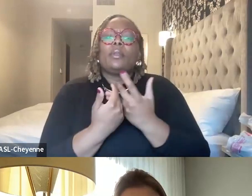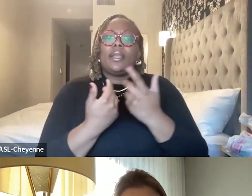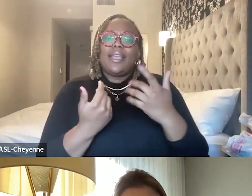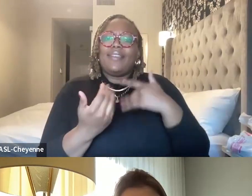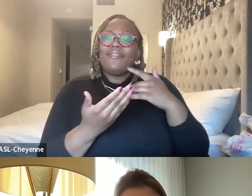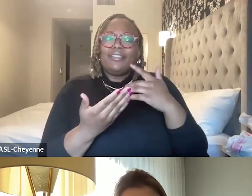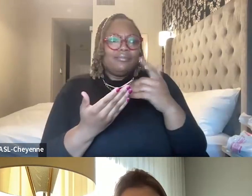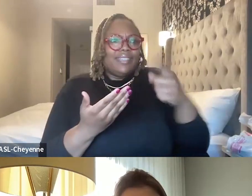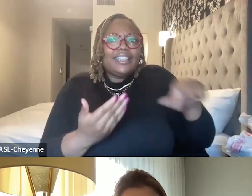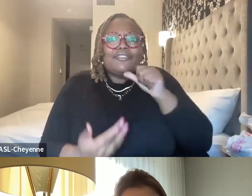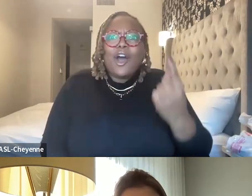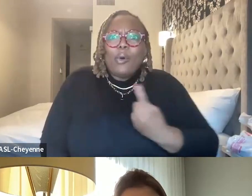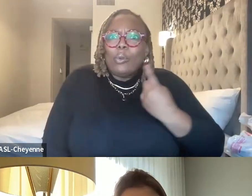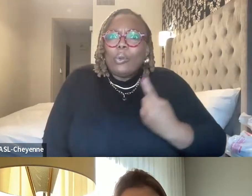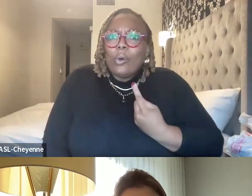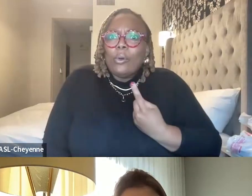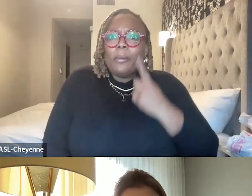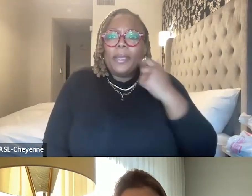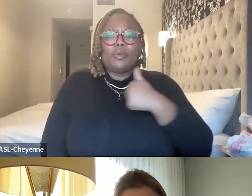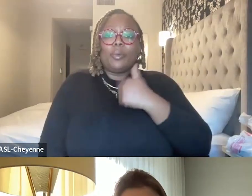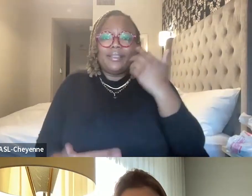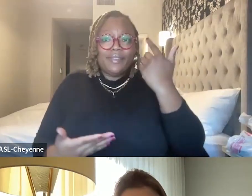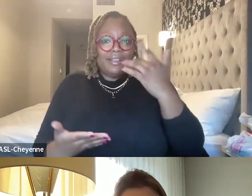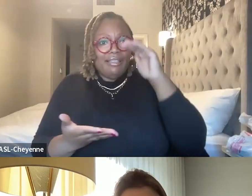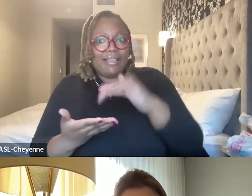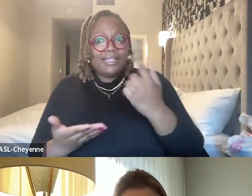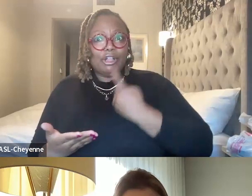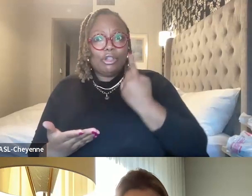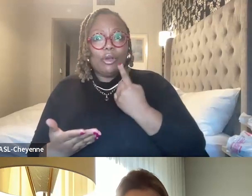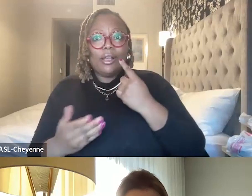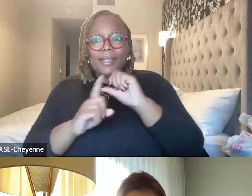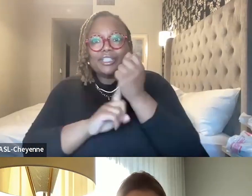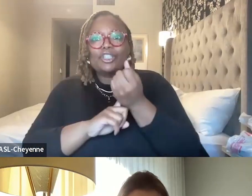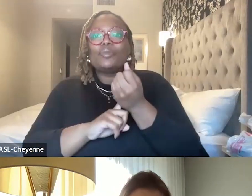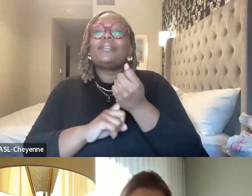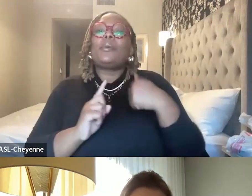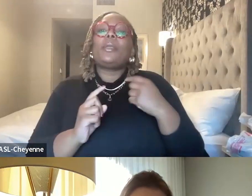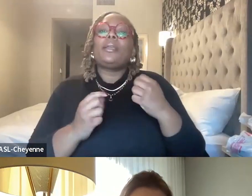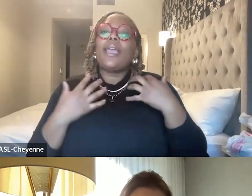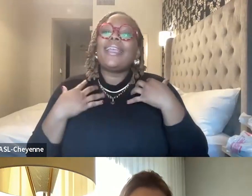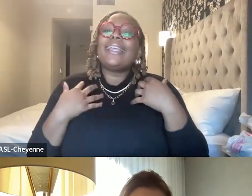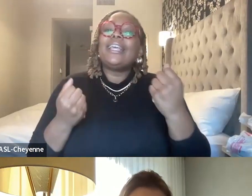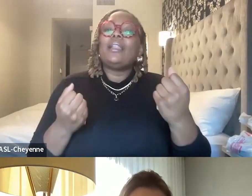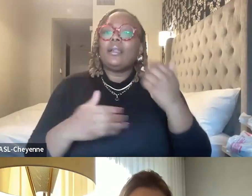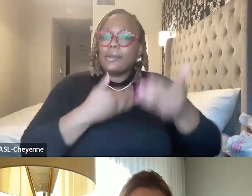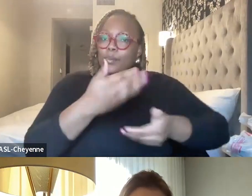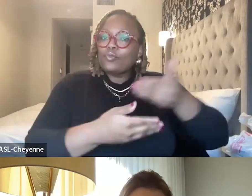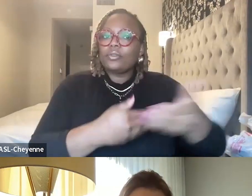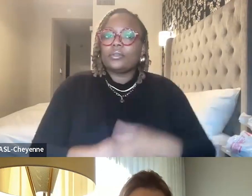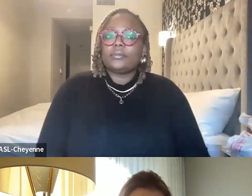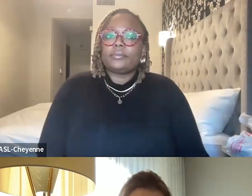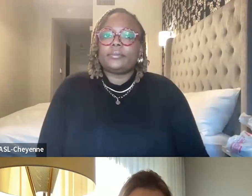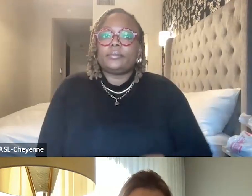less alone. And because when we feel less alone about the situation, we are able to move on. It's, I mean, yeah, Eliza,